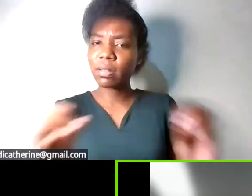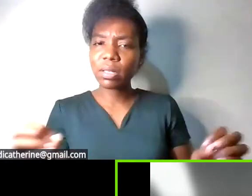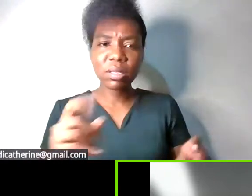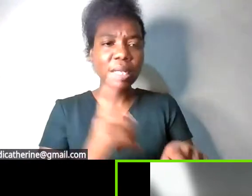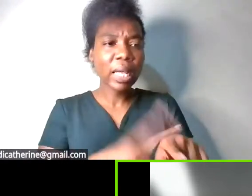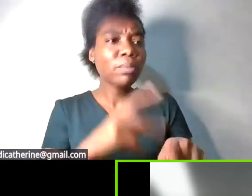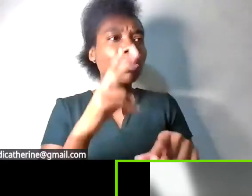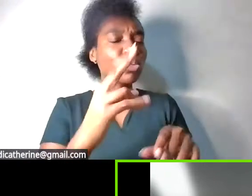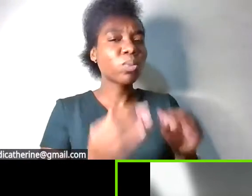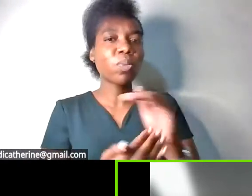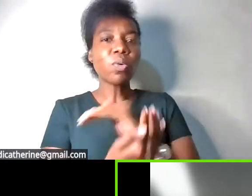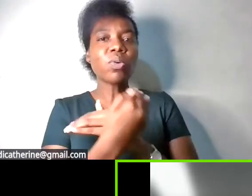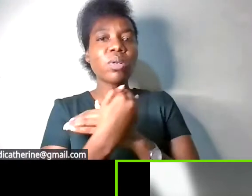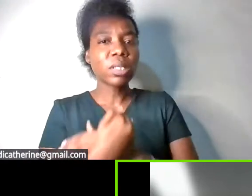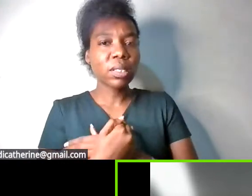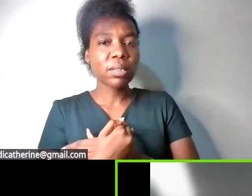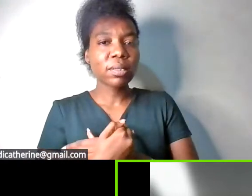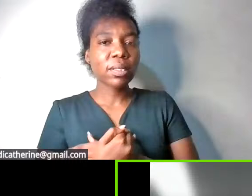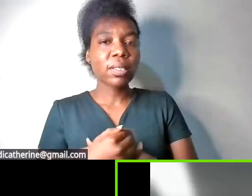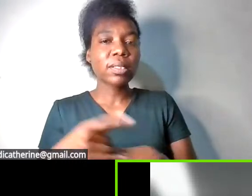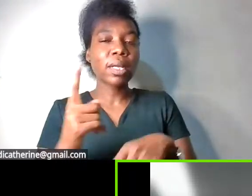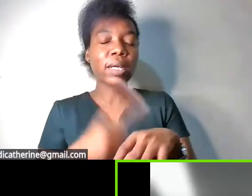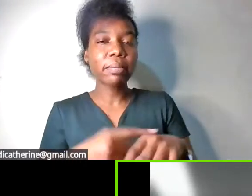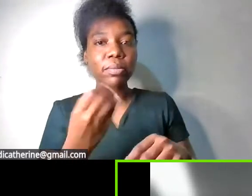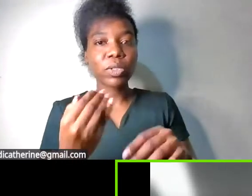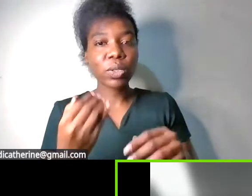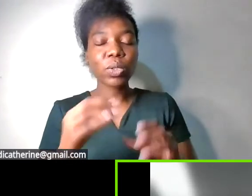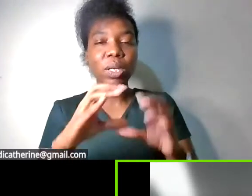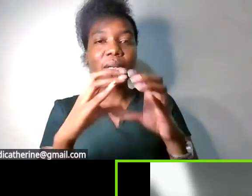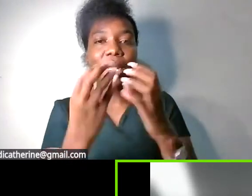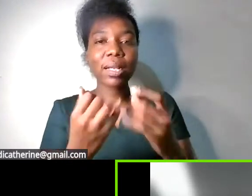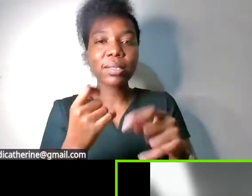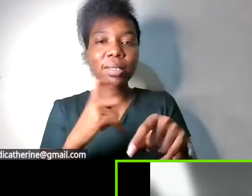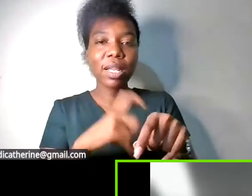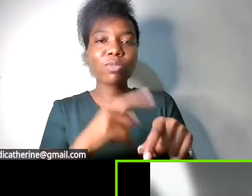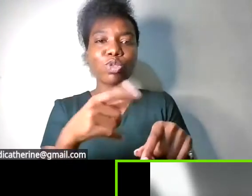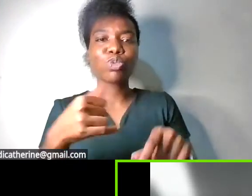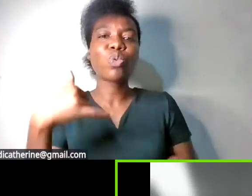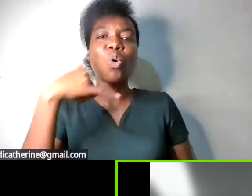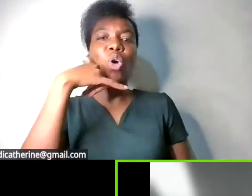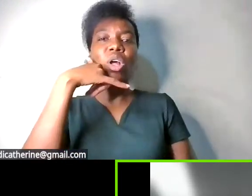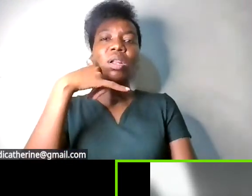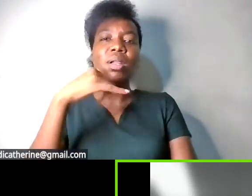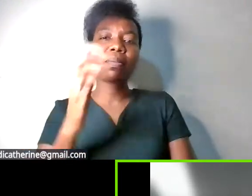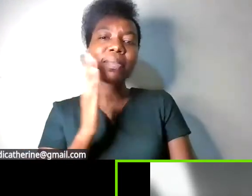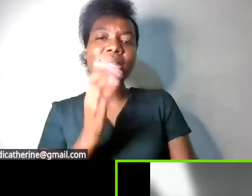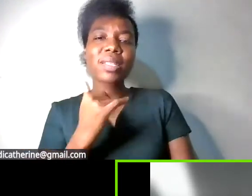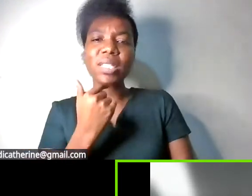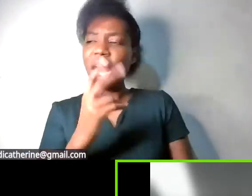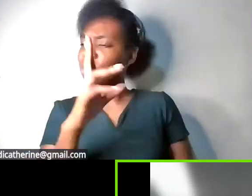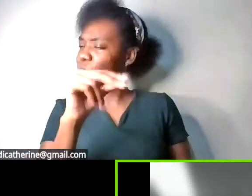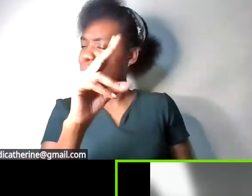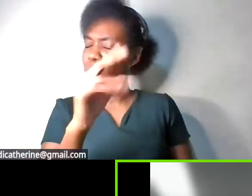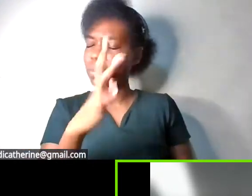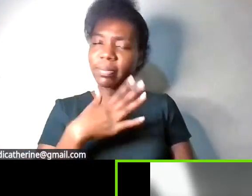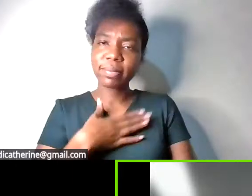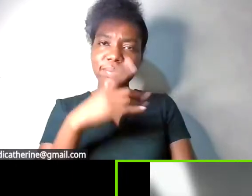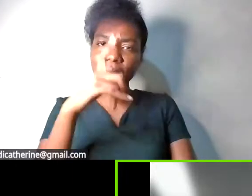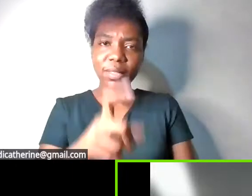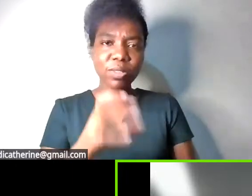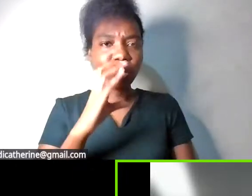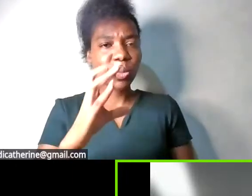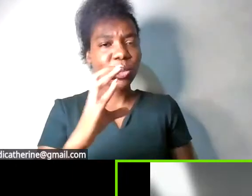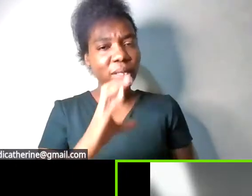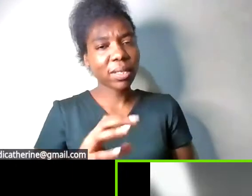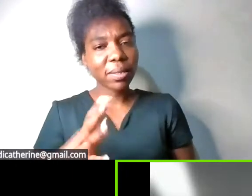or call the daughter during the class time, because the mother said, no, I have to talk to her. I haven't seen her. I've